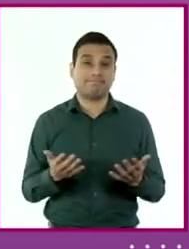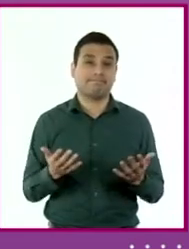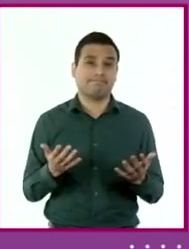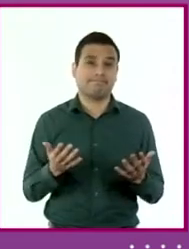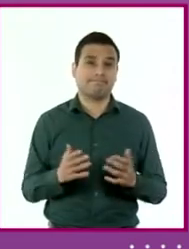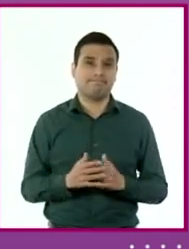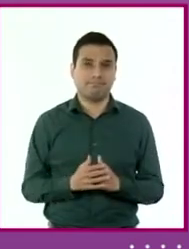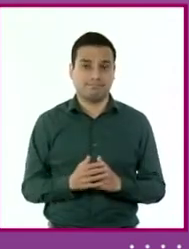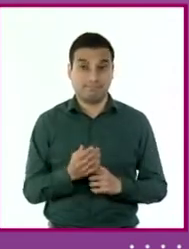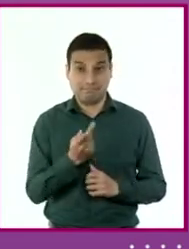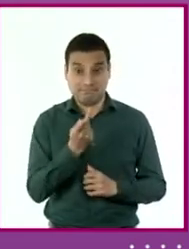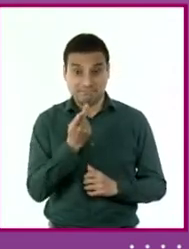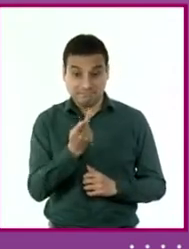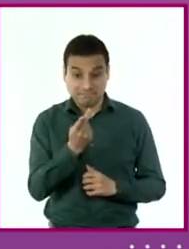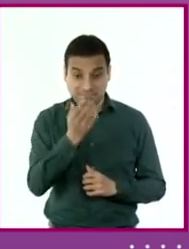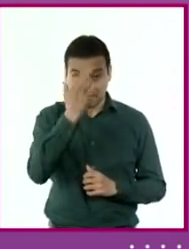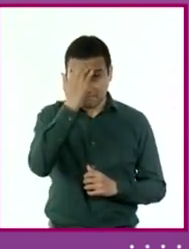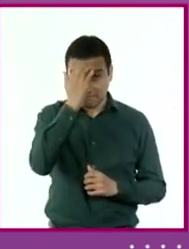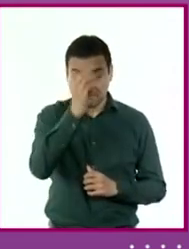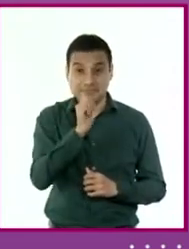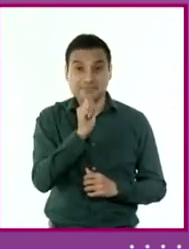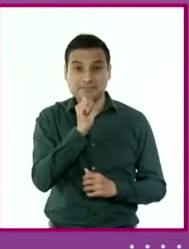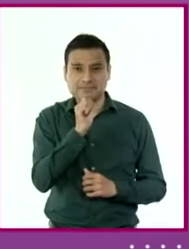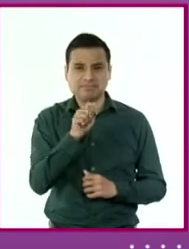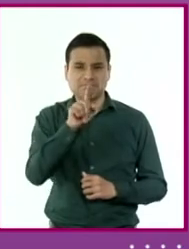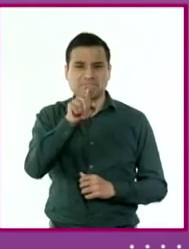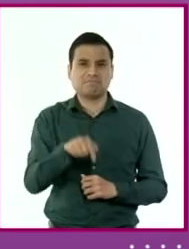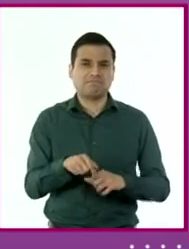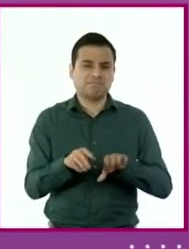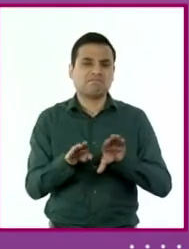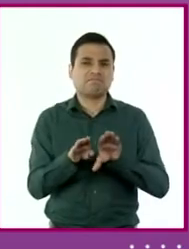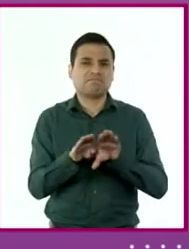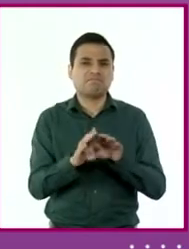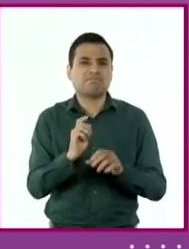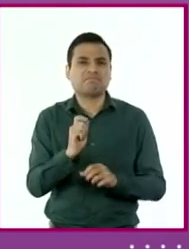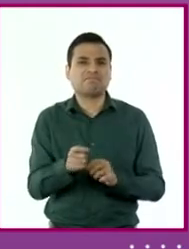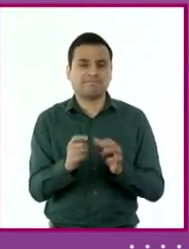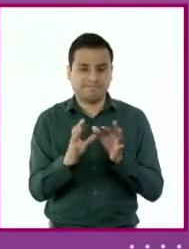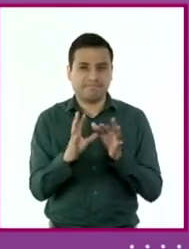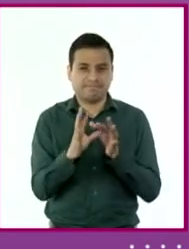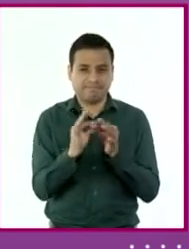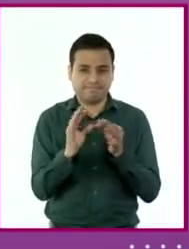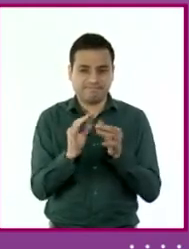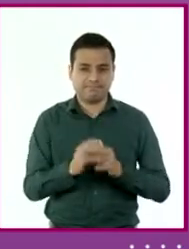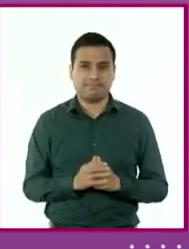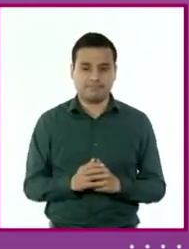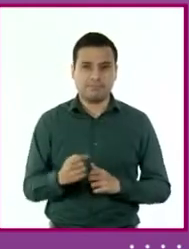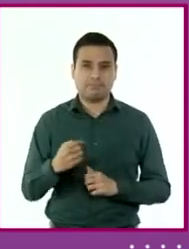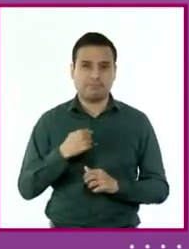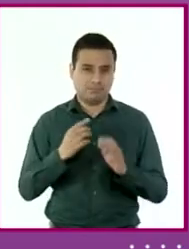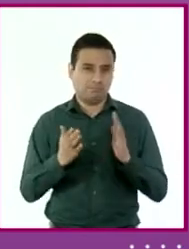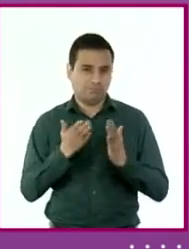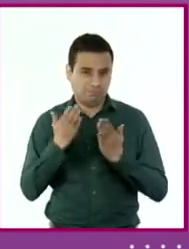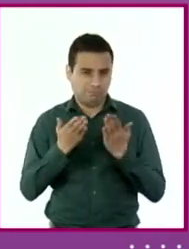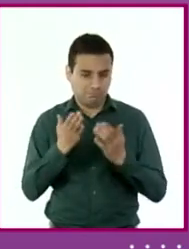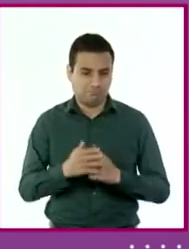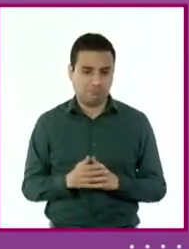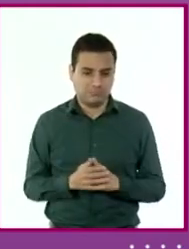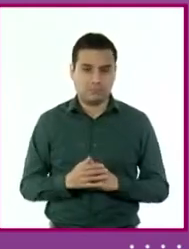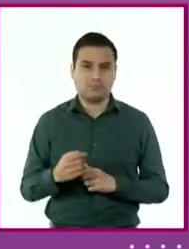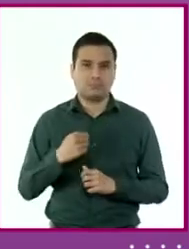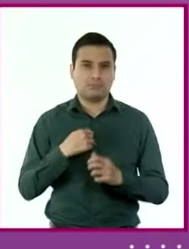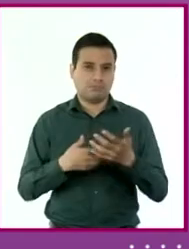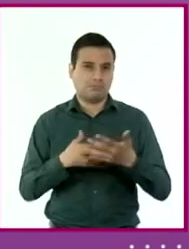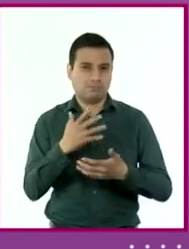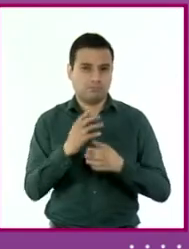know each other. Tell me more about you, Karen. Yes, sure. I'm a student. I'm